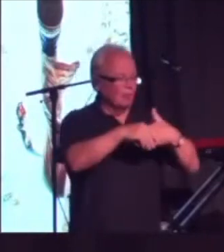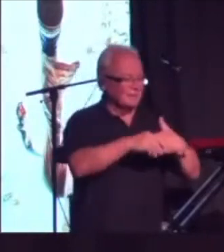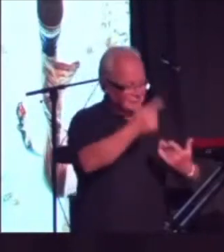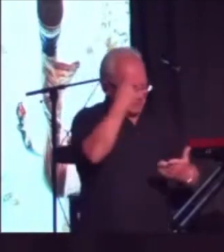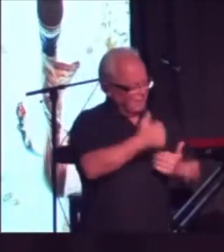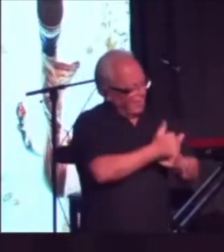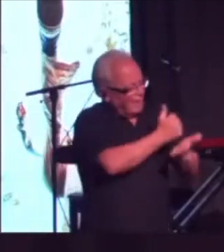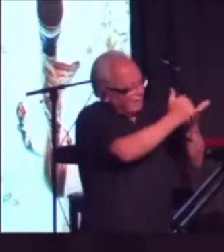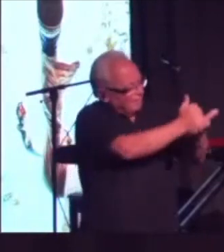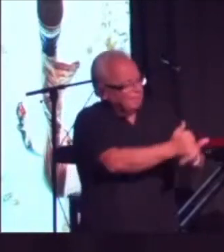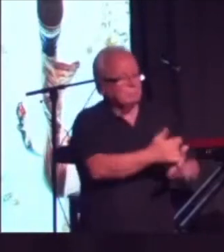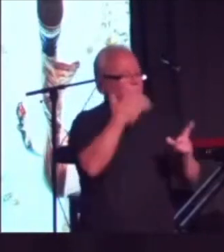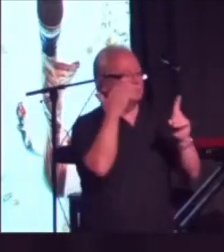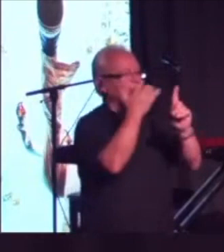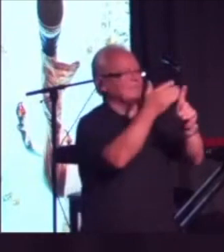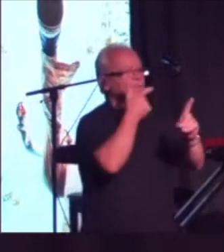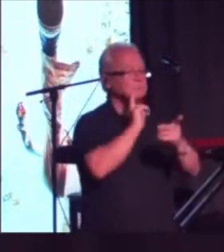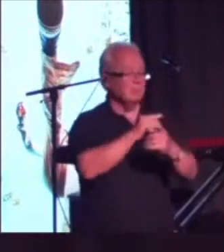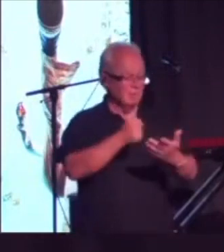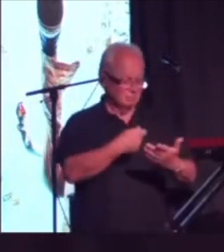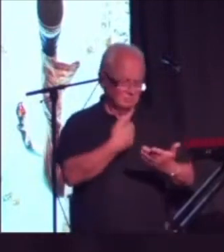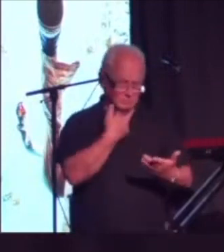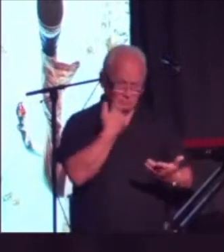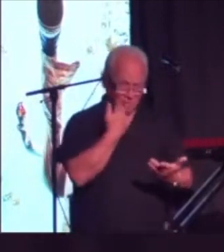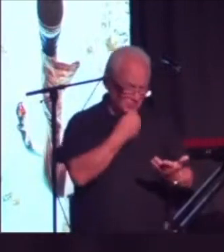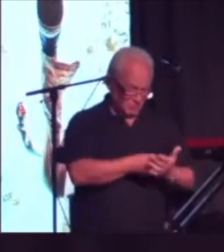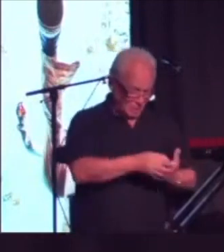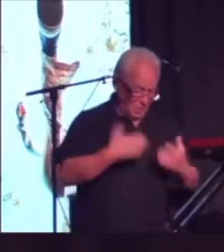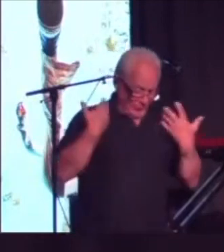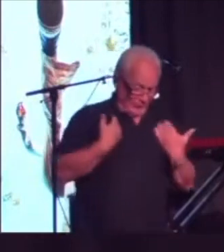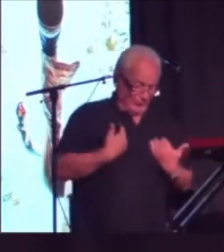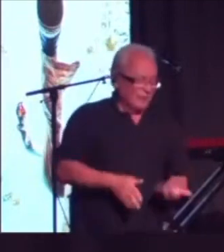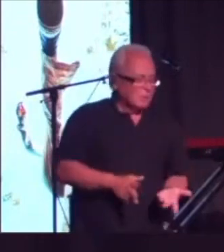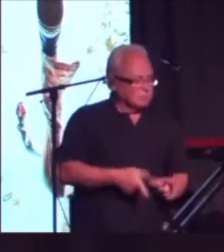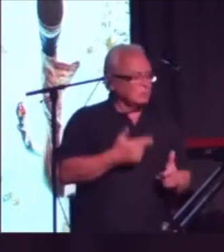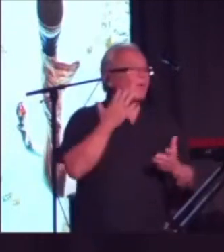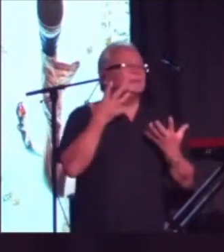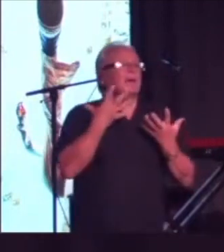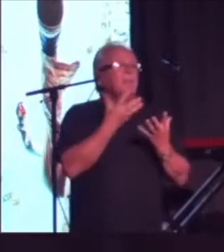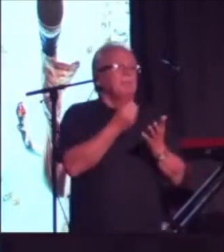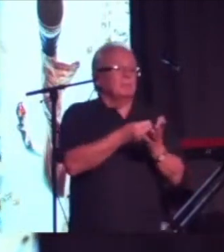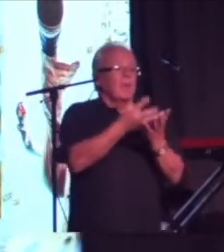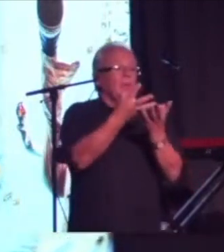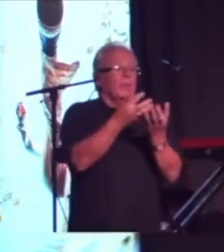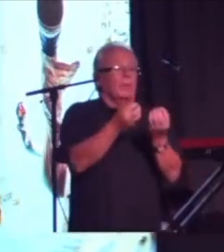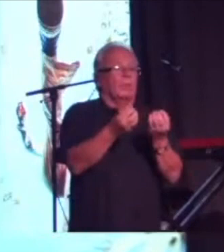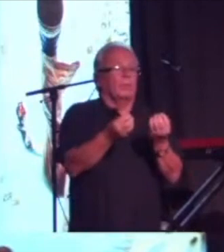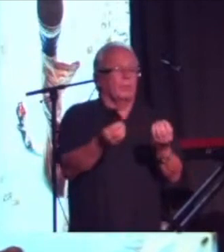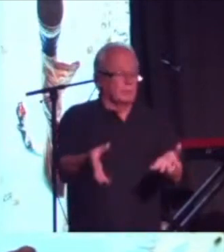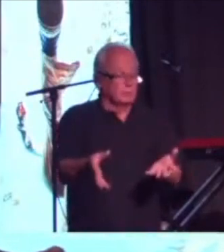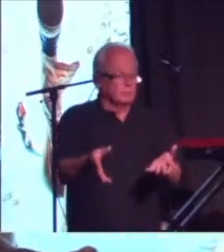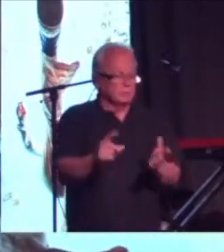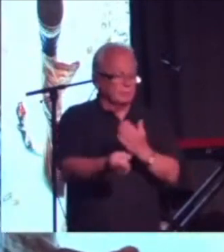to important folk, and he was just a means to an end for a lot of people. But the minute the money ran out, his friends ran